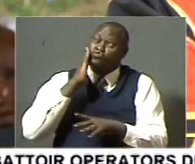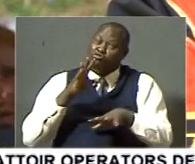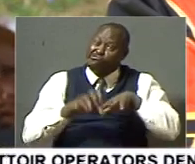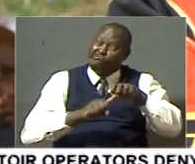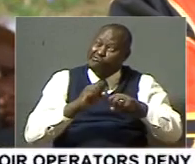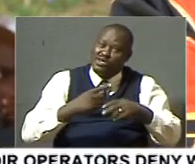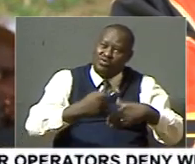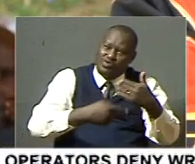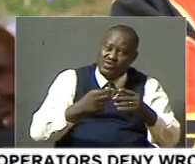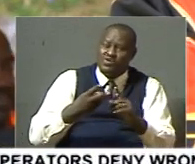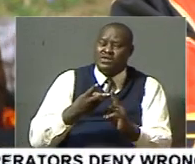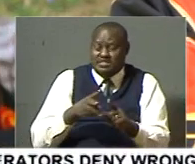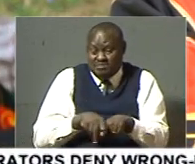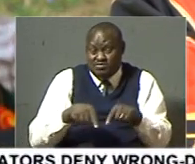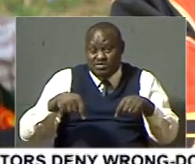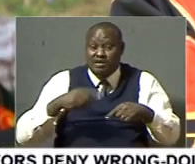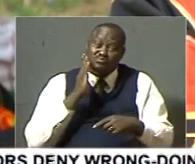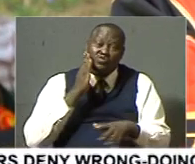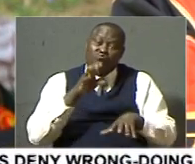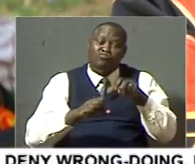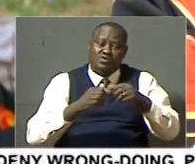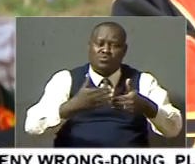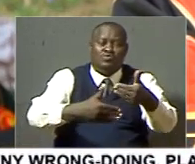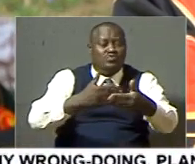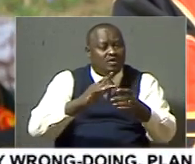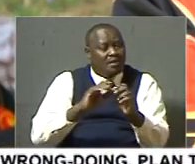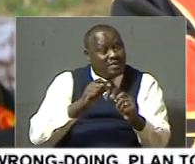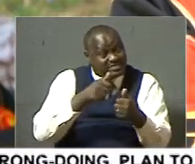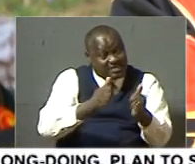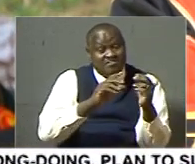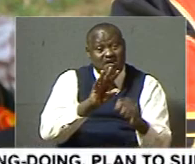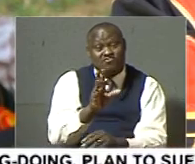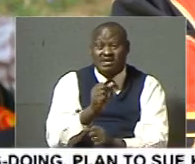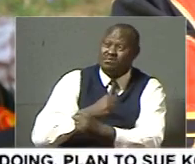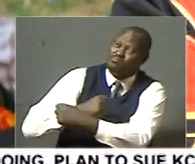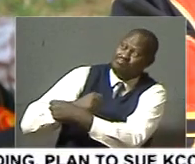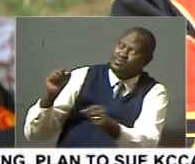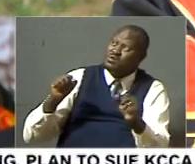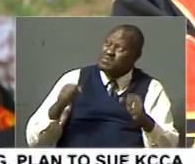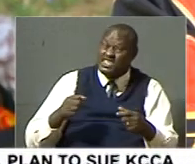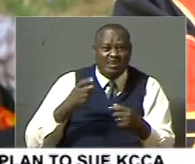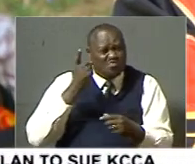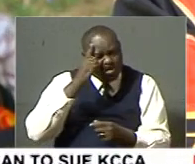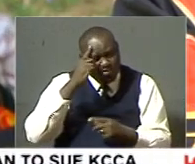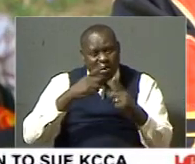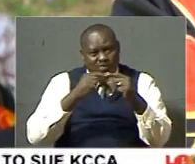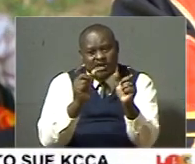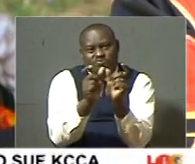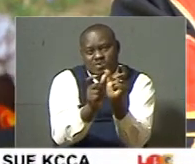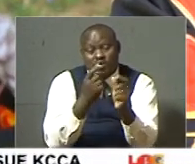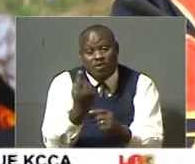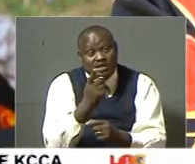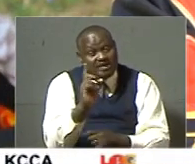and neocolonialism. No one should think that these are just words. They are